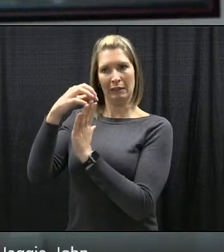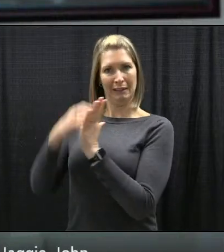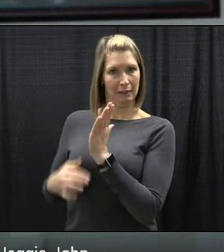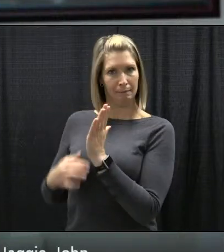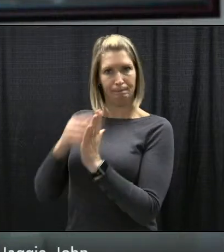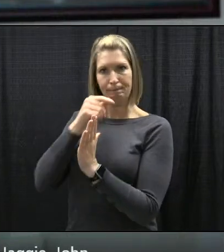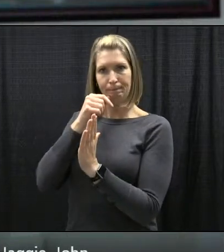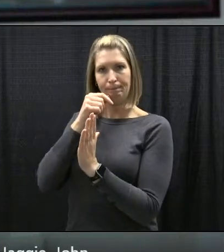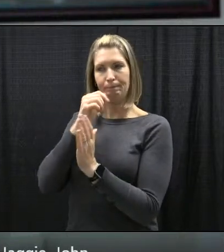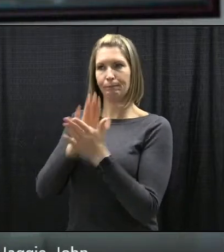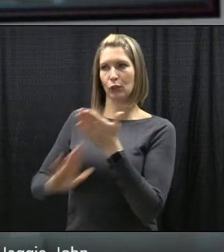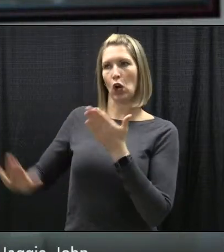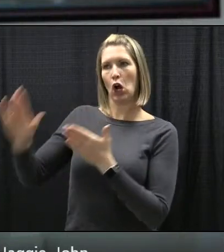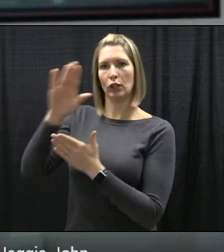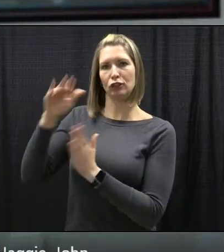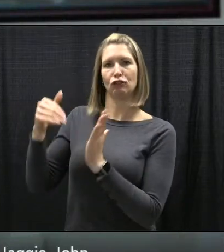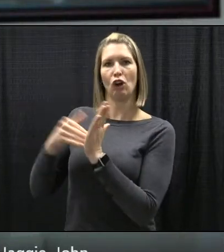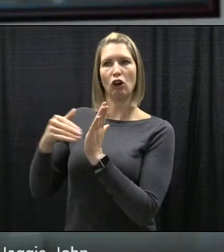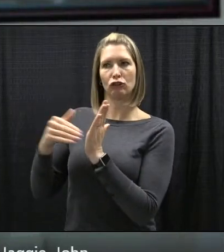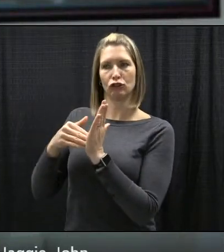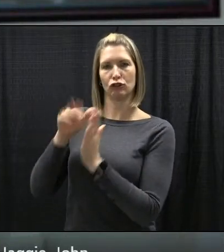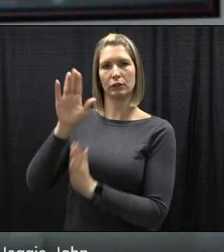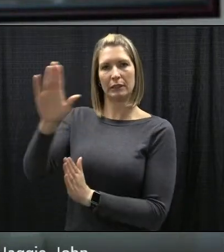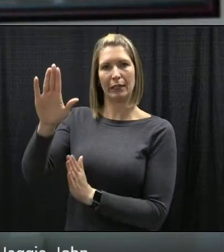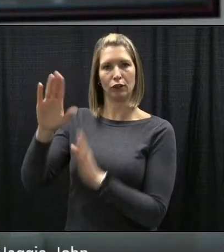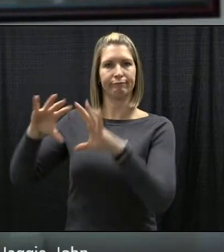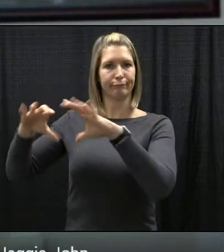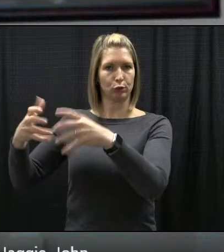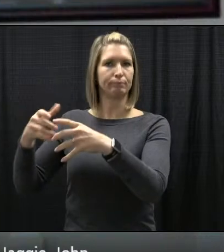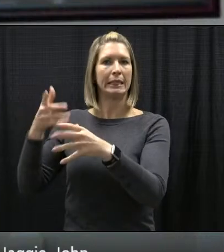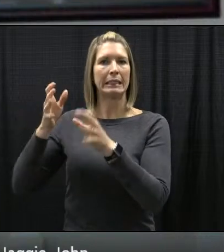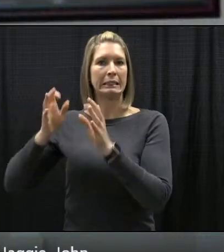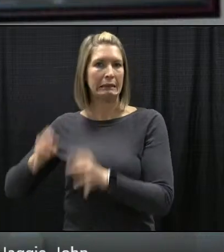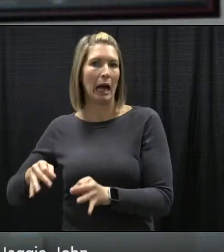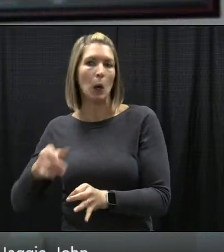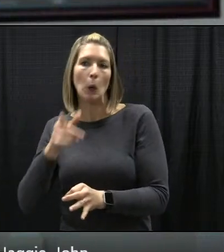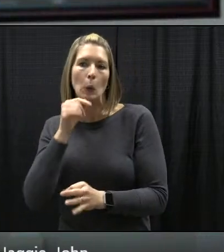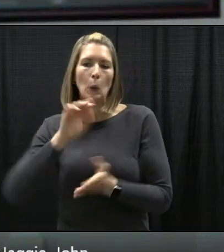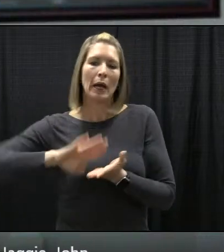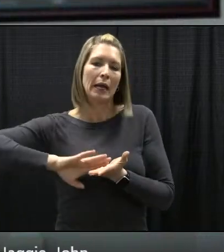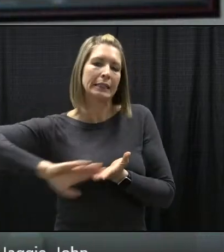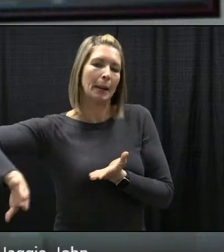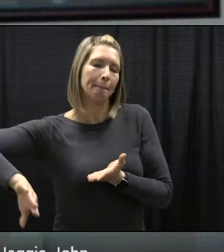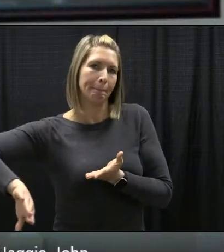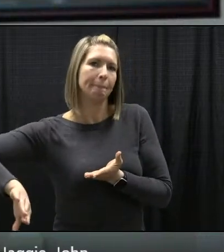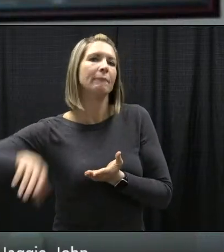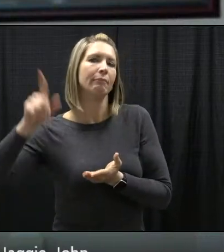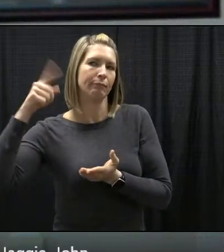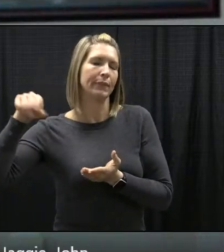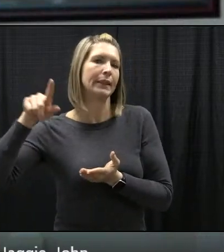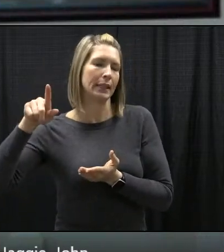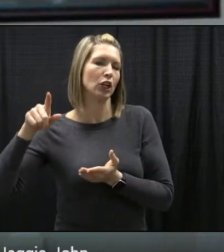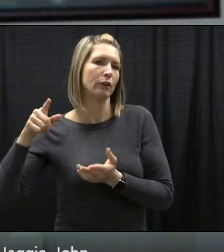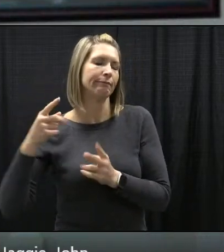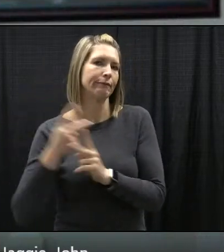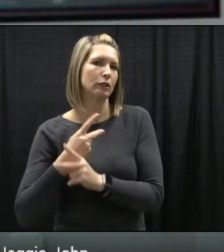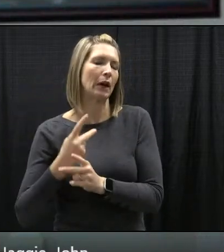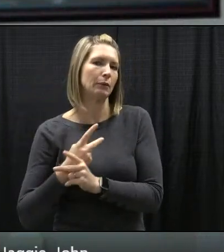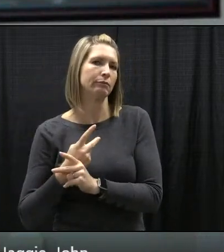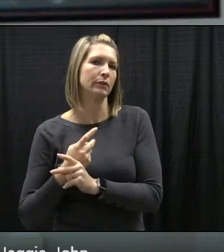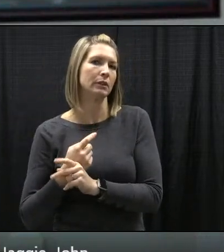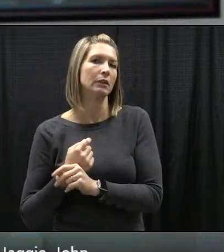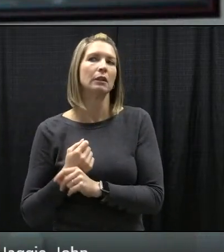and the process is that these exemptions are sought from either a physician or